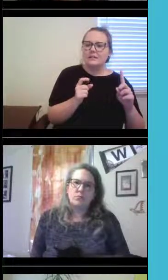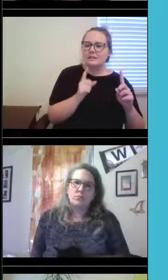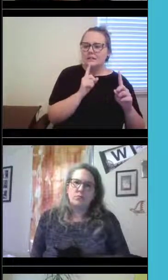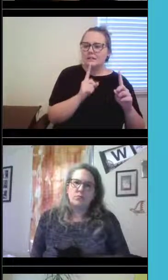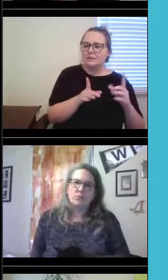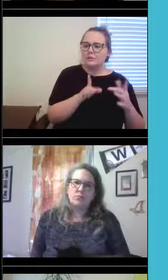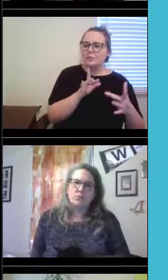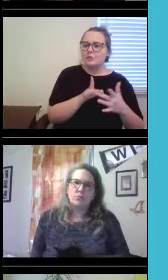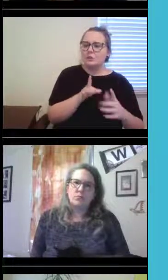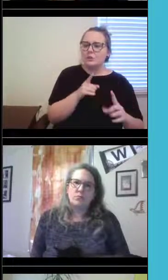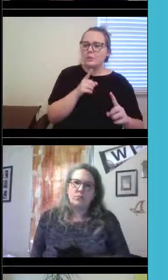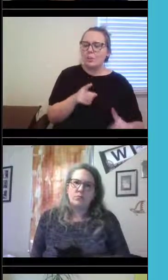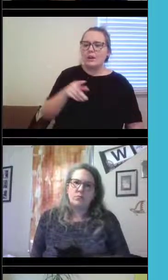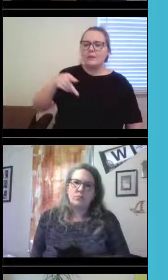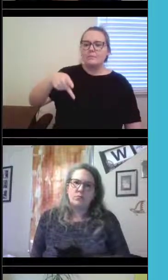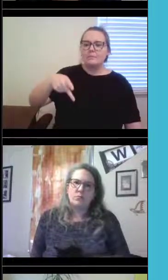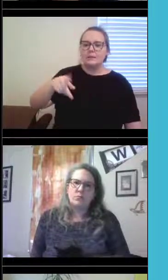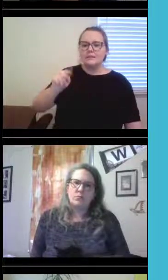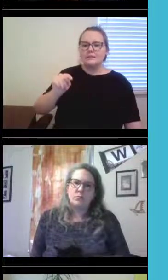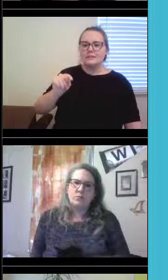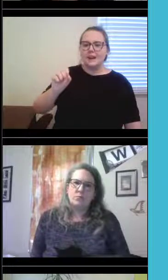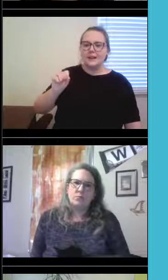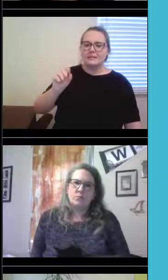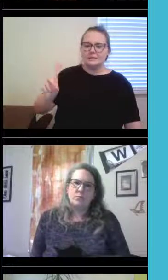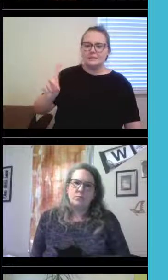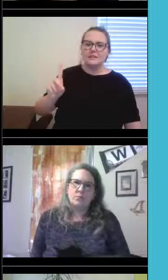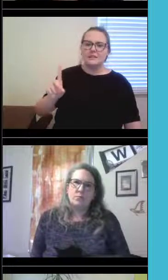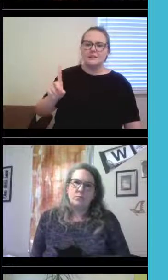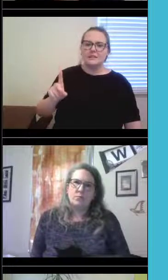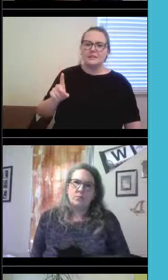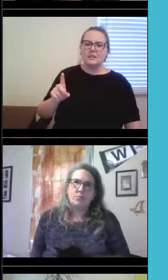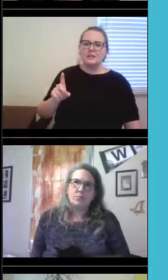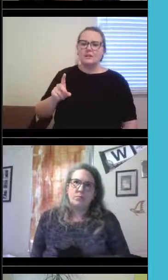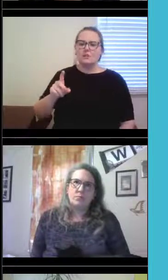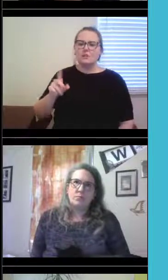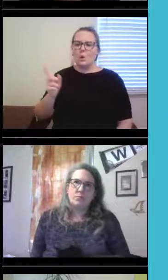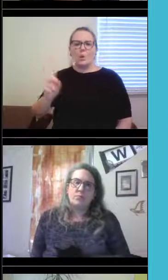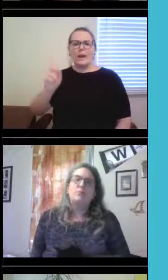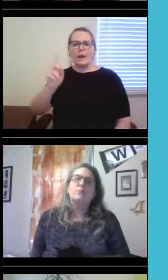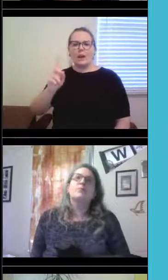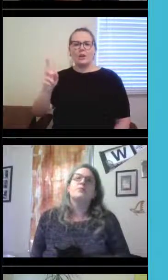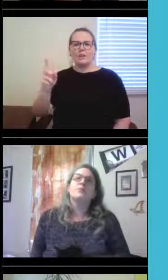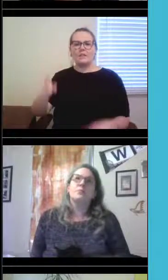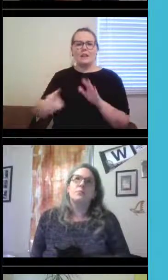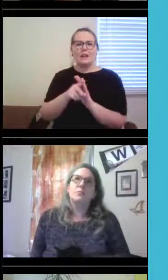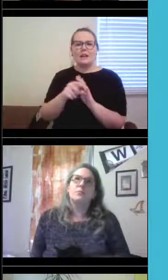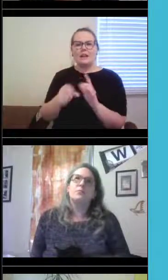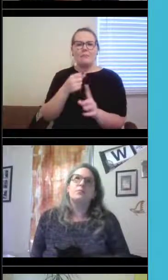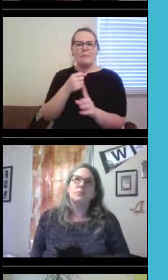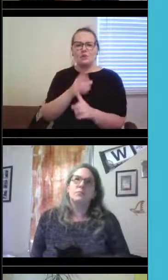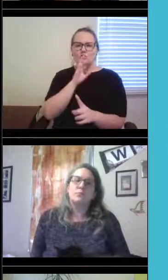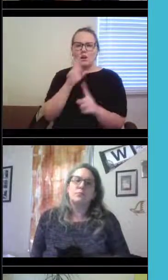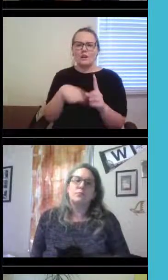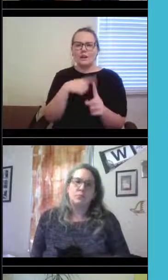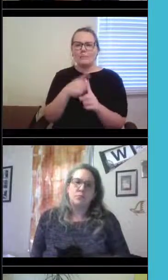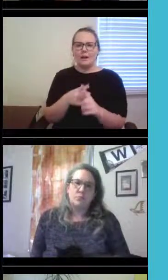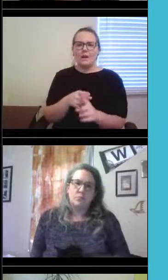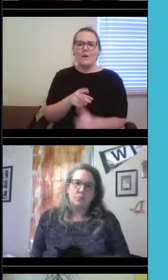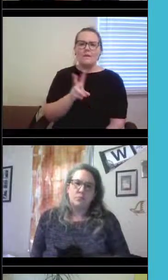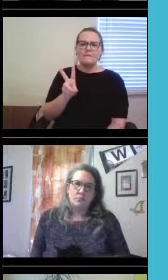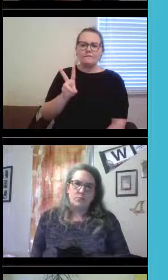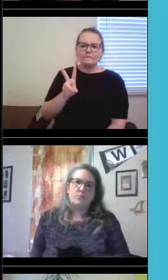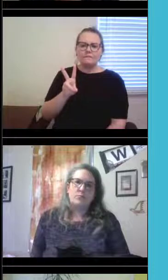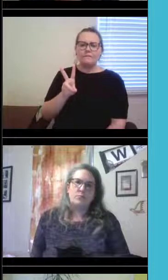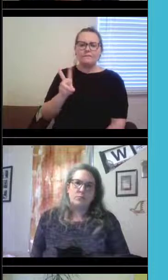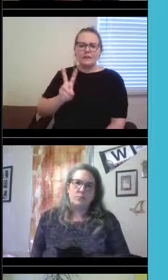reaches the point of PTSD. You know, where in the negative impacts are you talking about victims who go on to